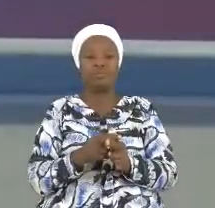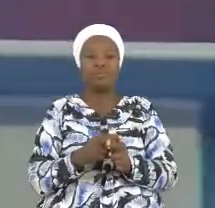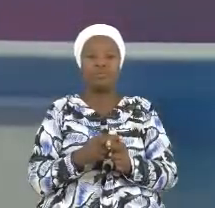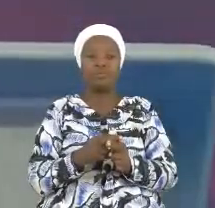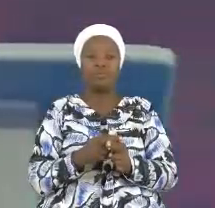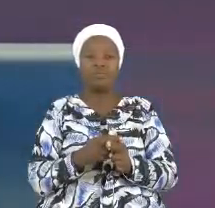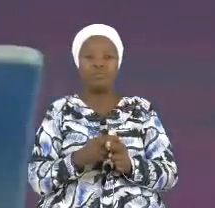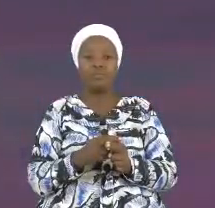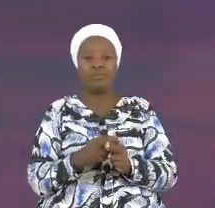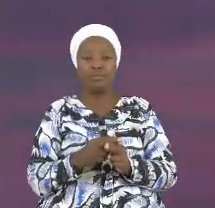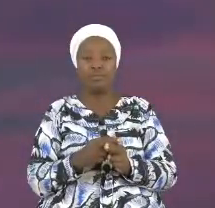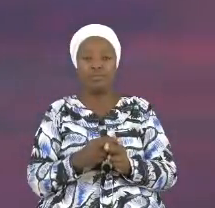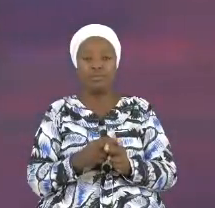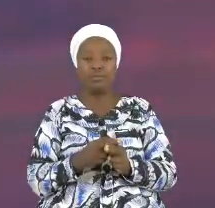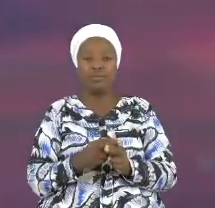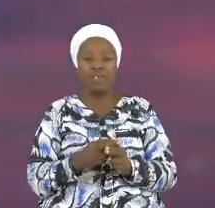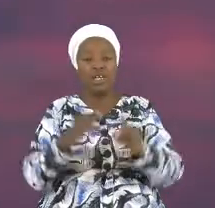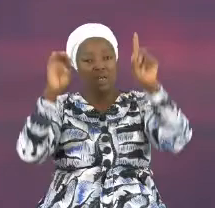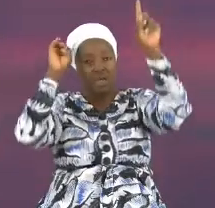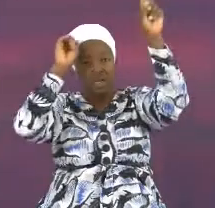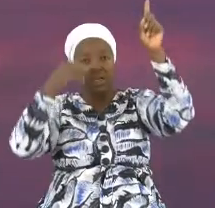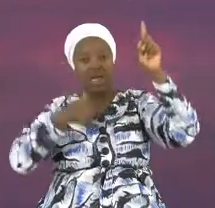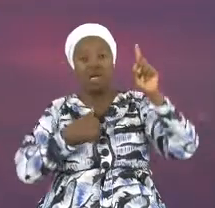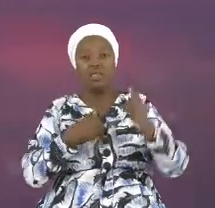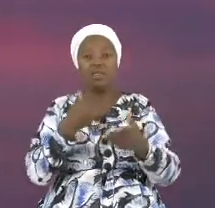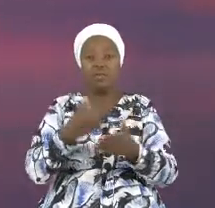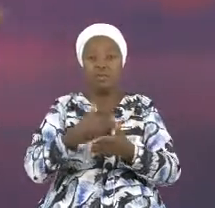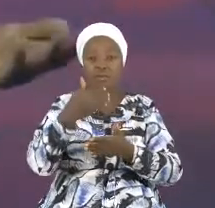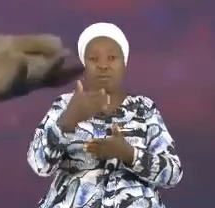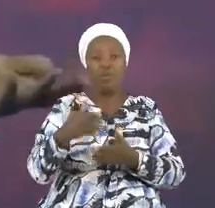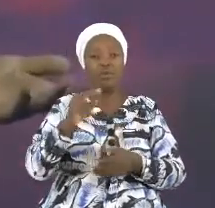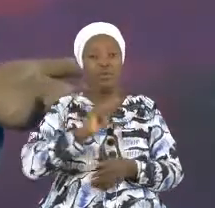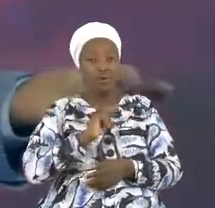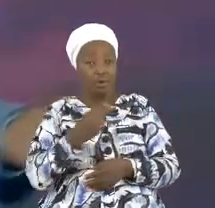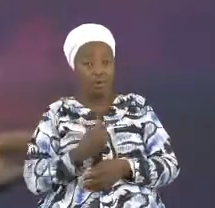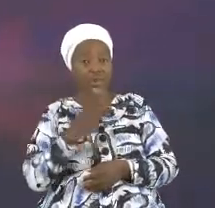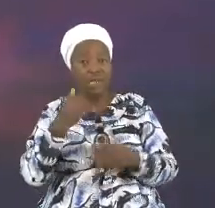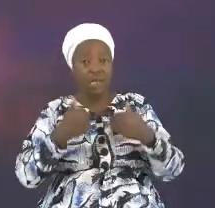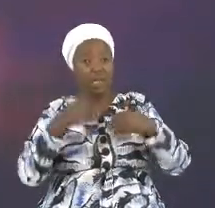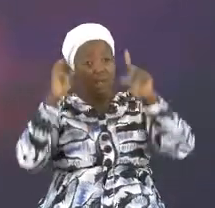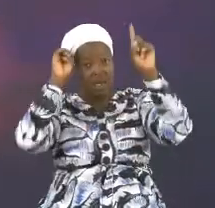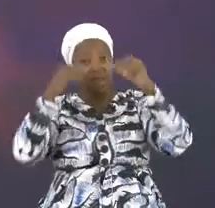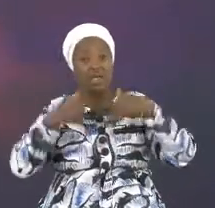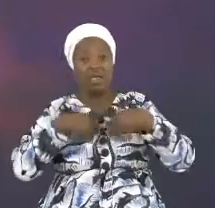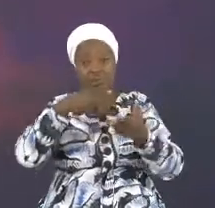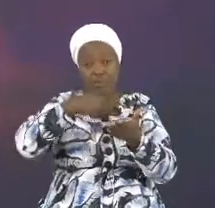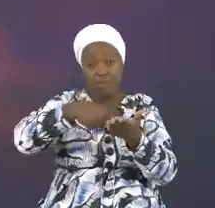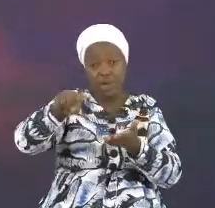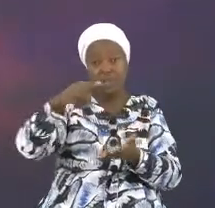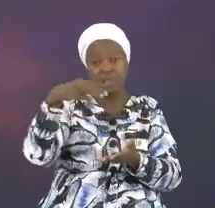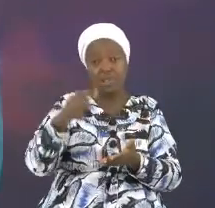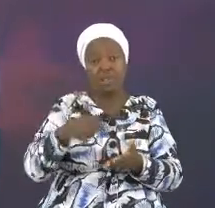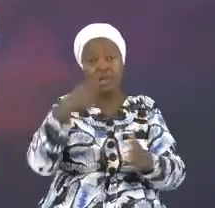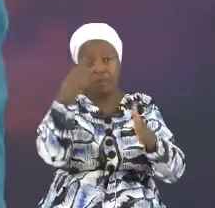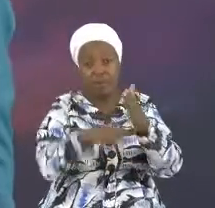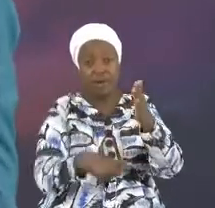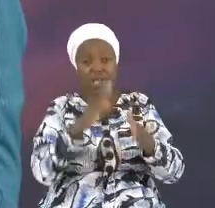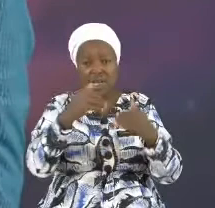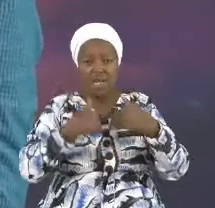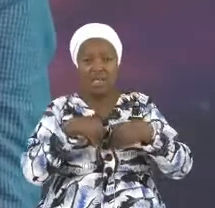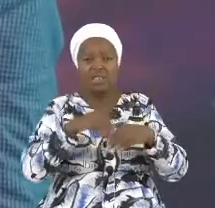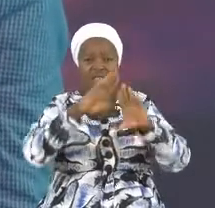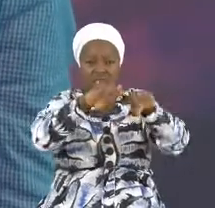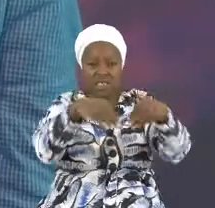has bought us. He has paid the price. He has given everything that needs to be given so